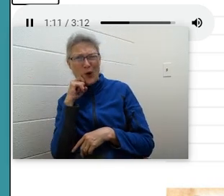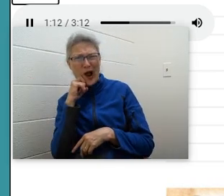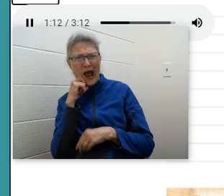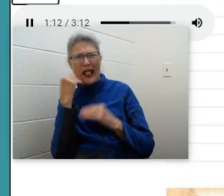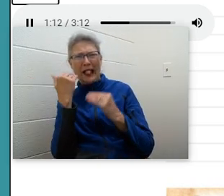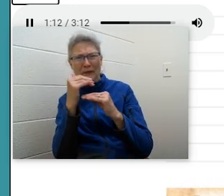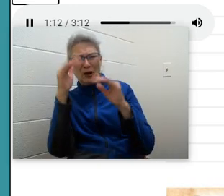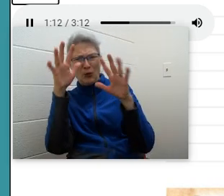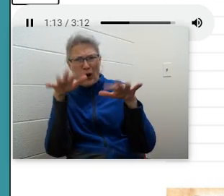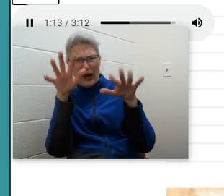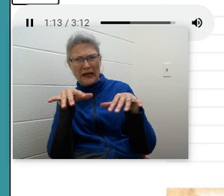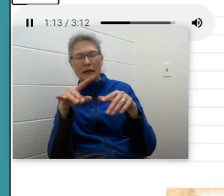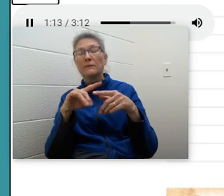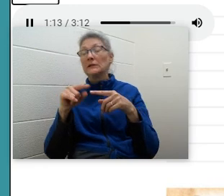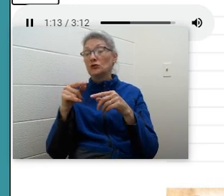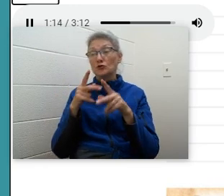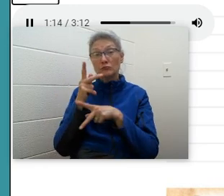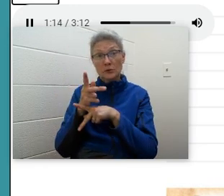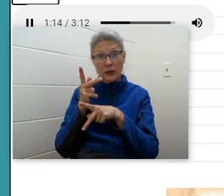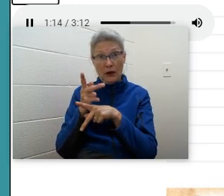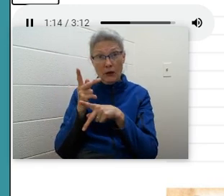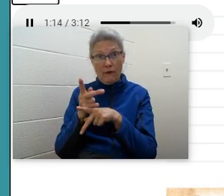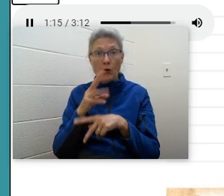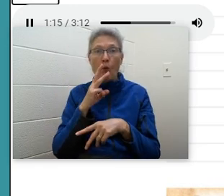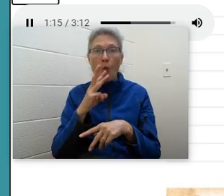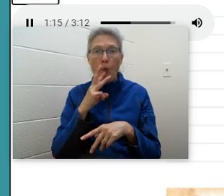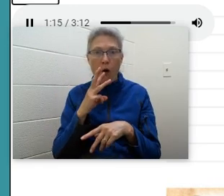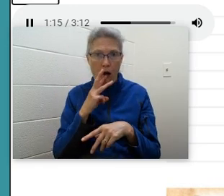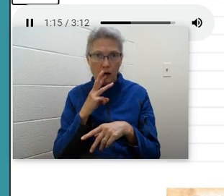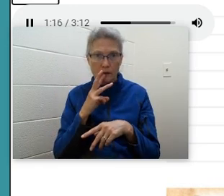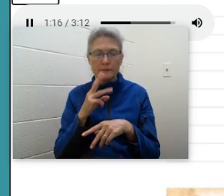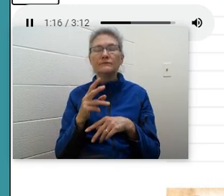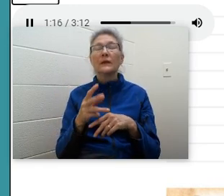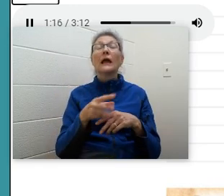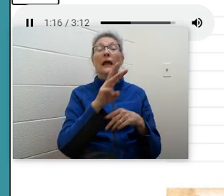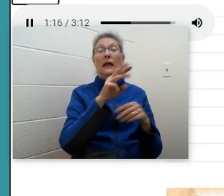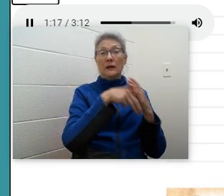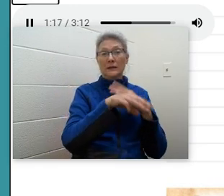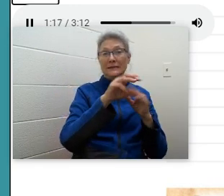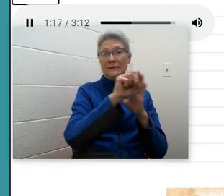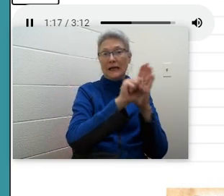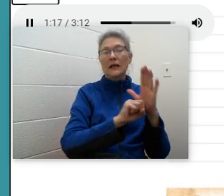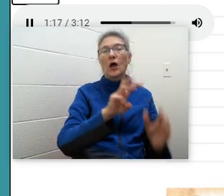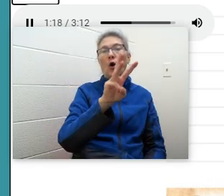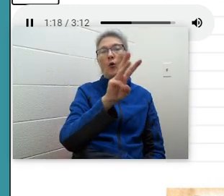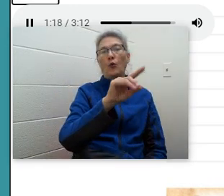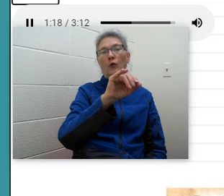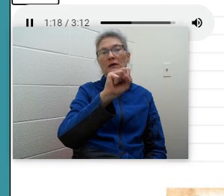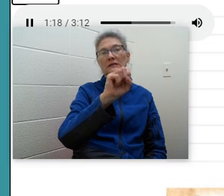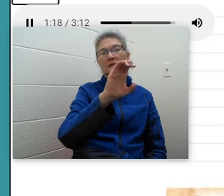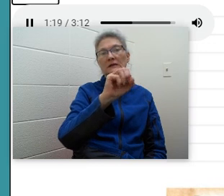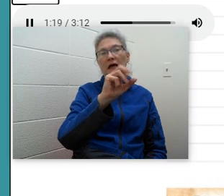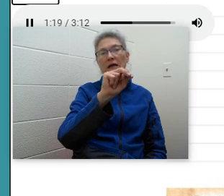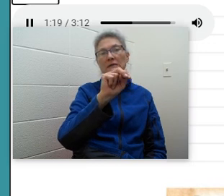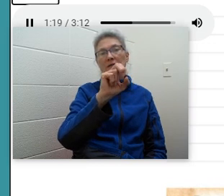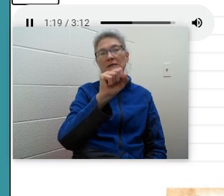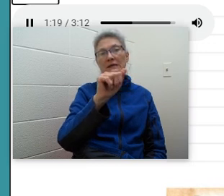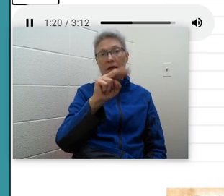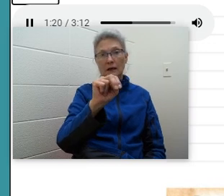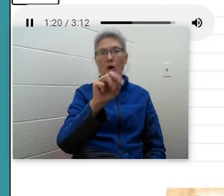that state has to really worry about water conservation. In Wisconsin, their main source of income is through